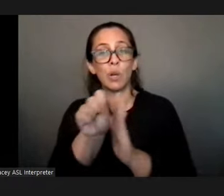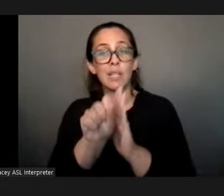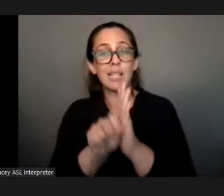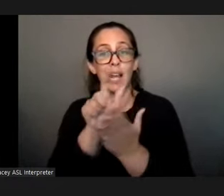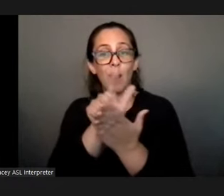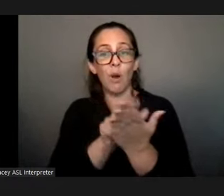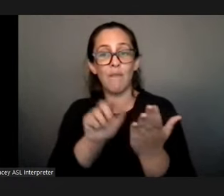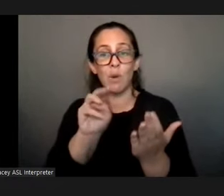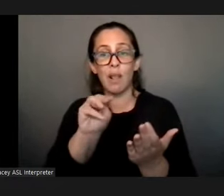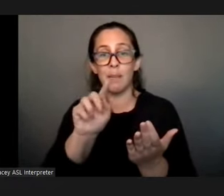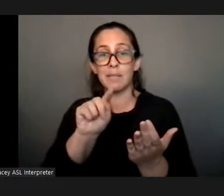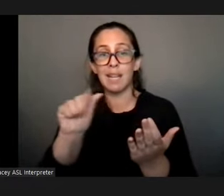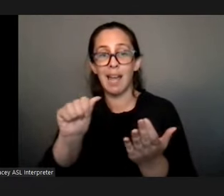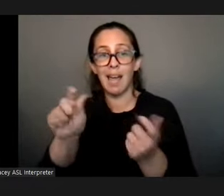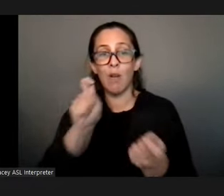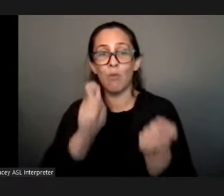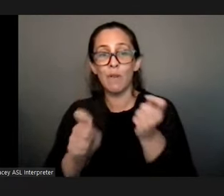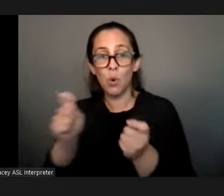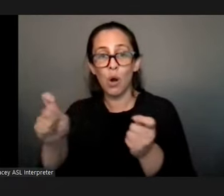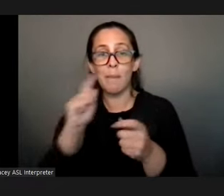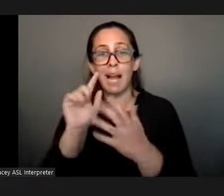MTA Reform and Traffic Mobility Act.